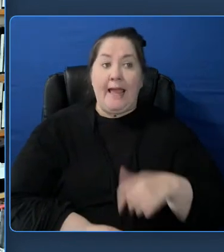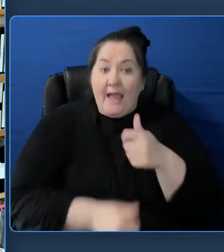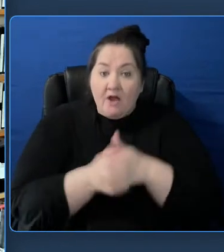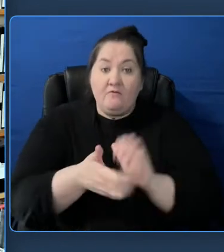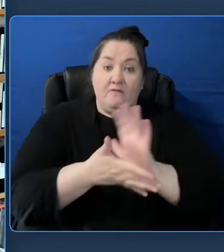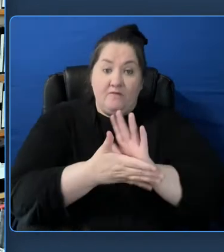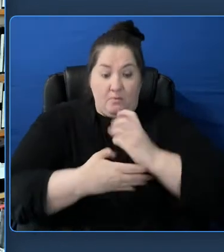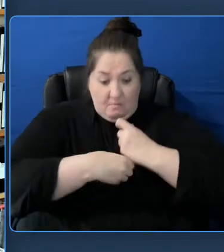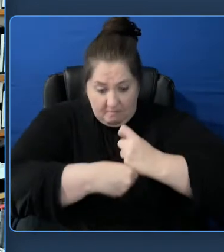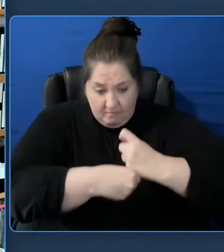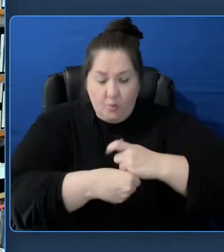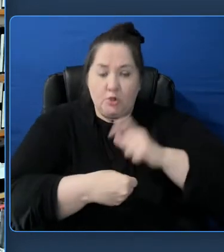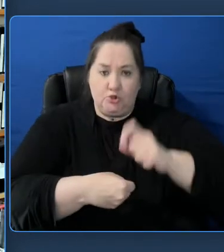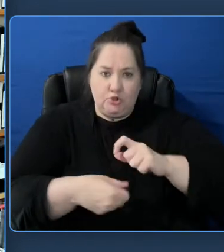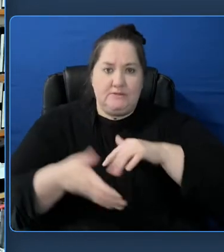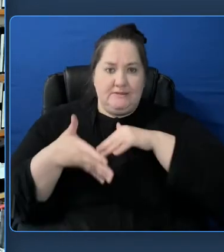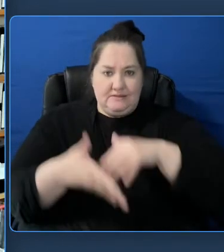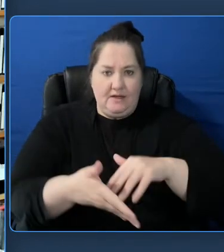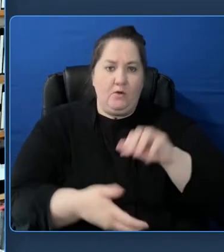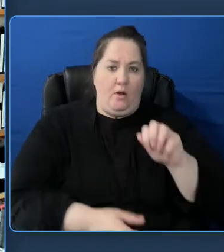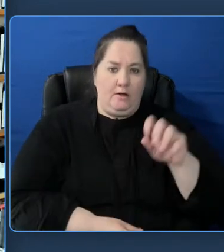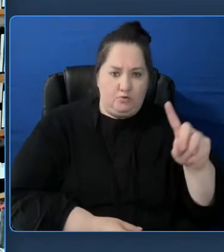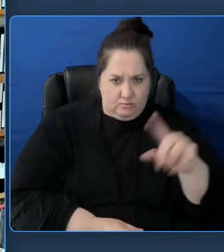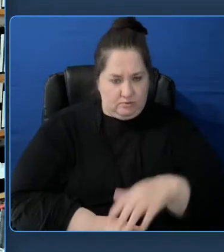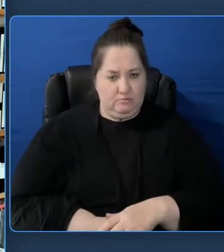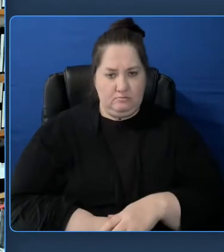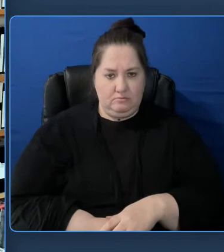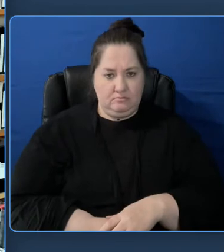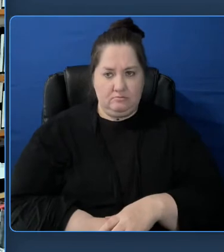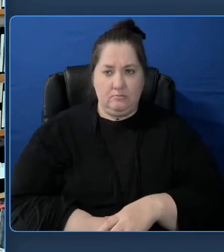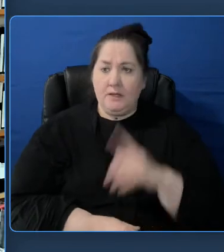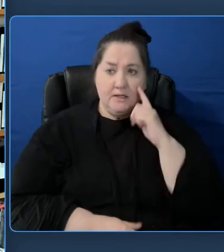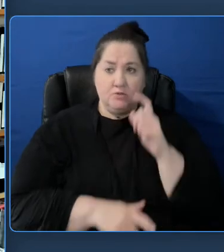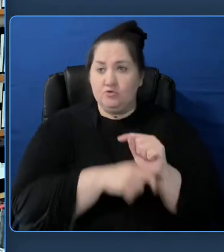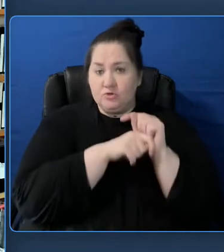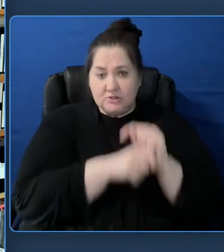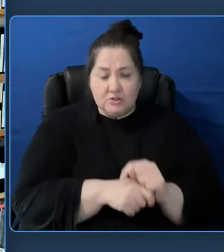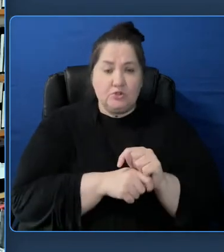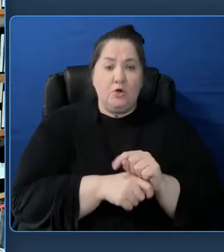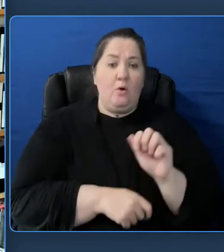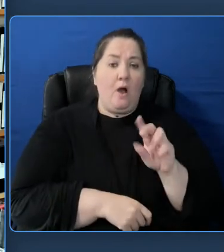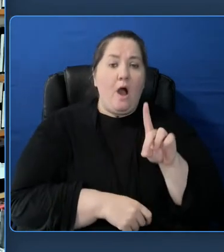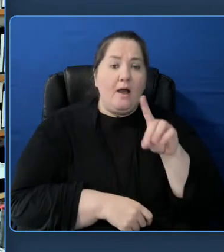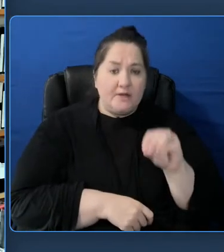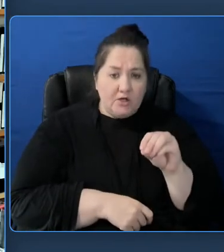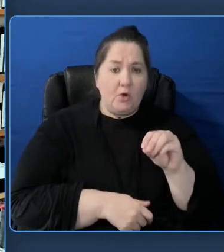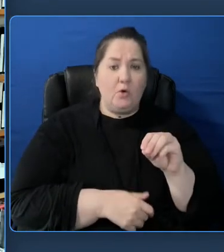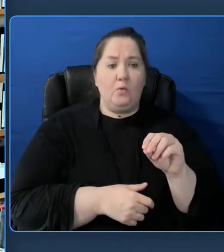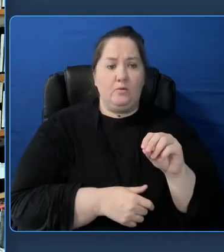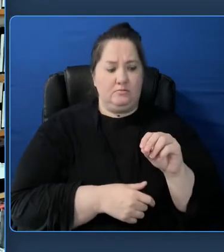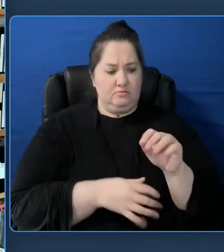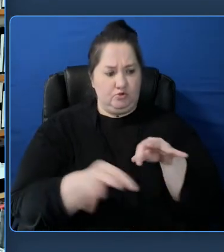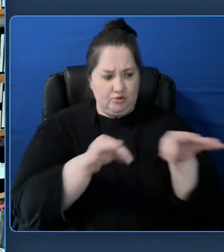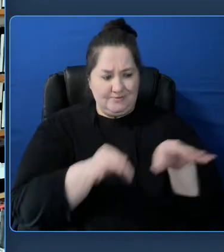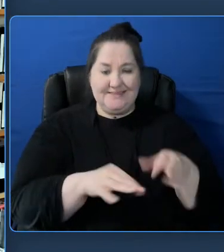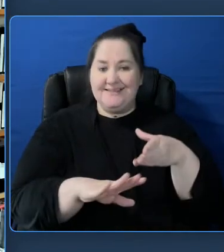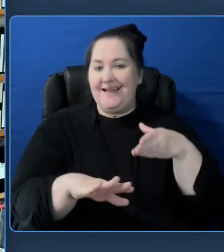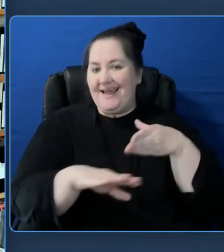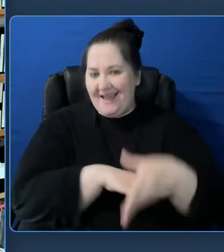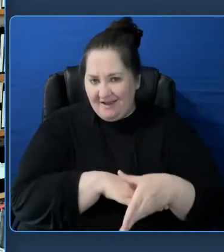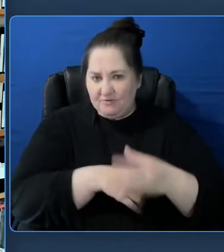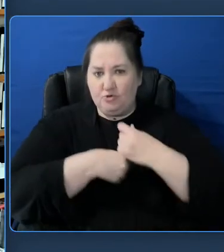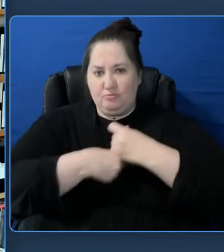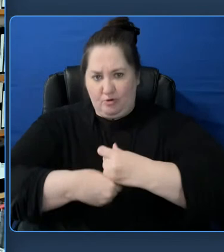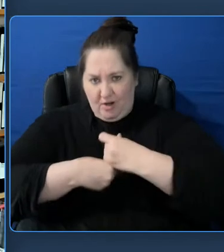audio description in film school, because traditional audio description is post-production. It's a